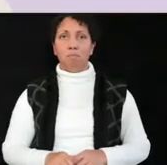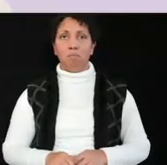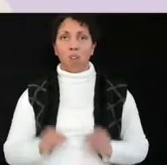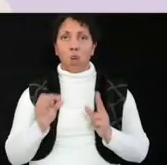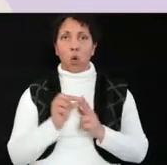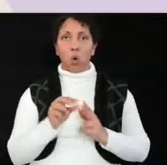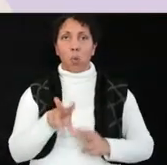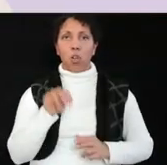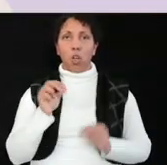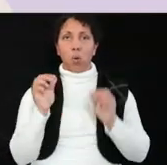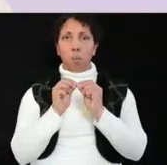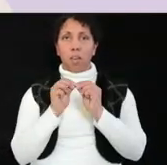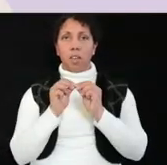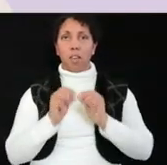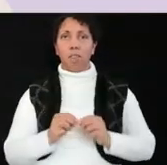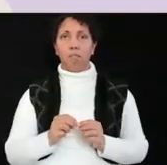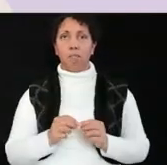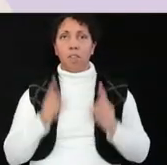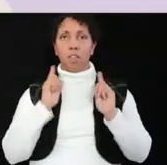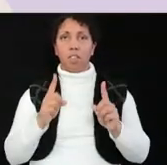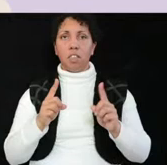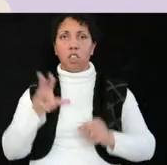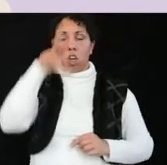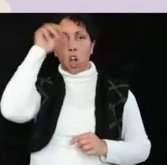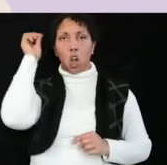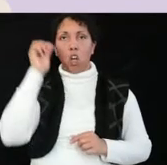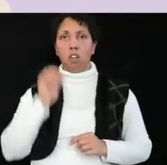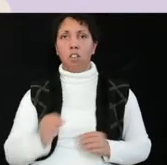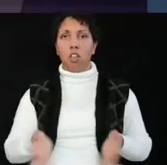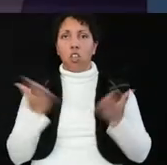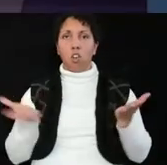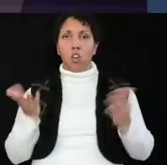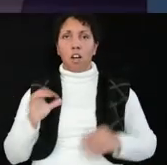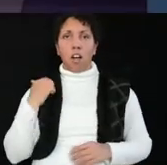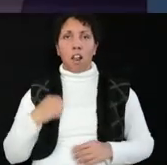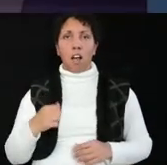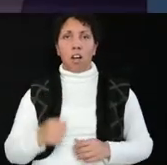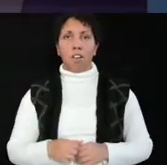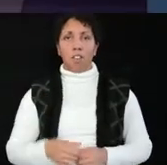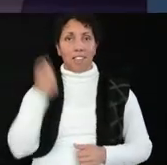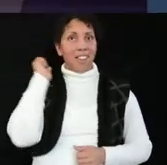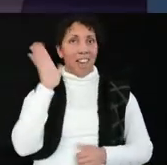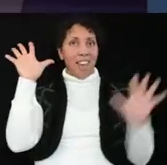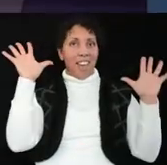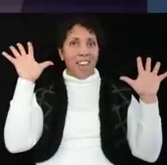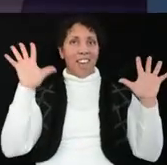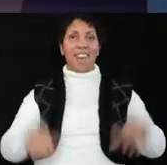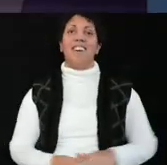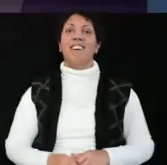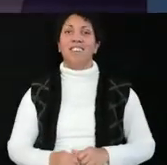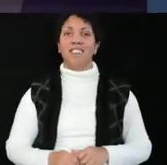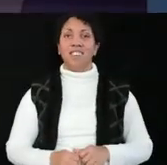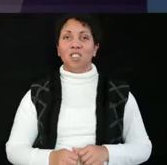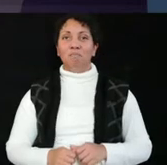Oob chose B. A teacher helps you learn and enjoy life. That is the right answer.